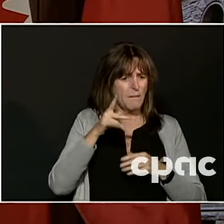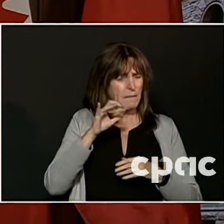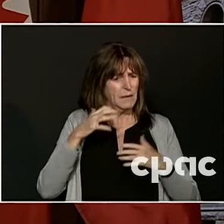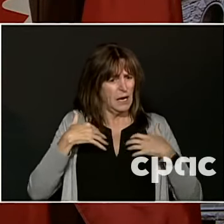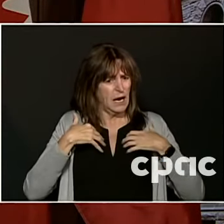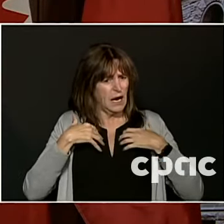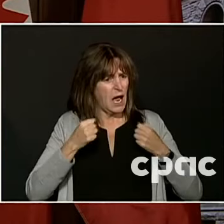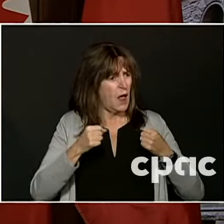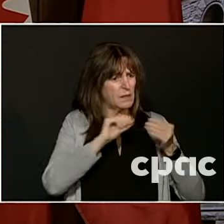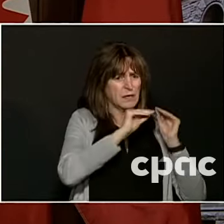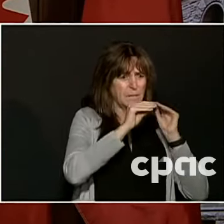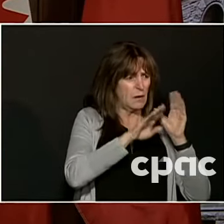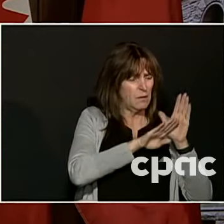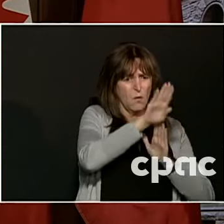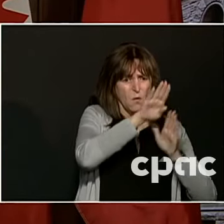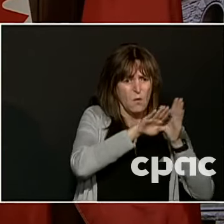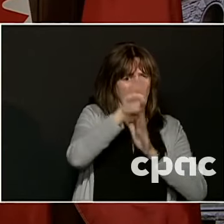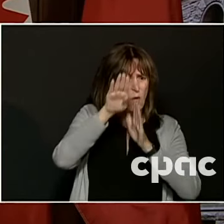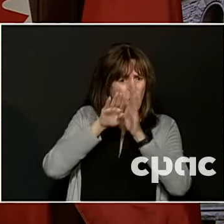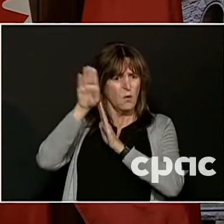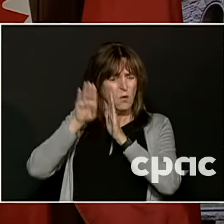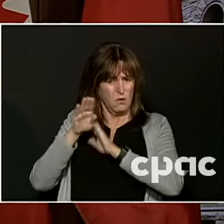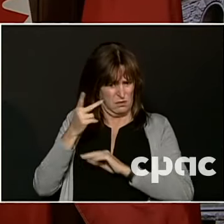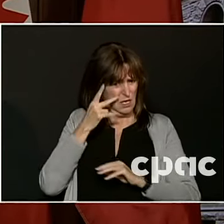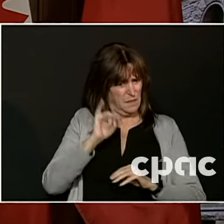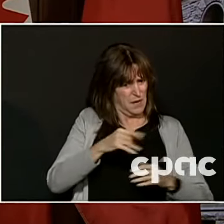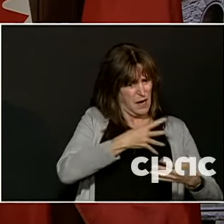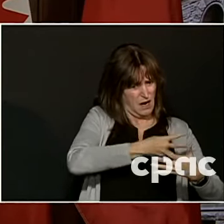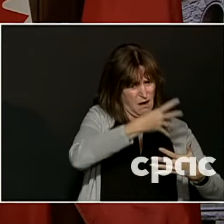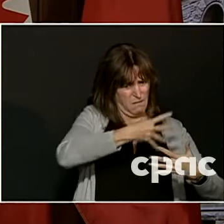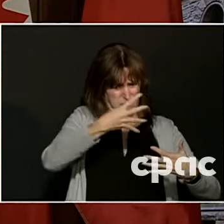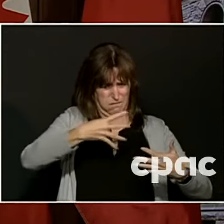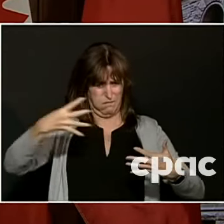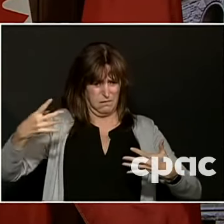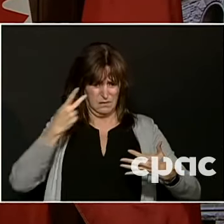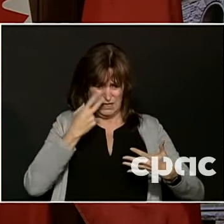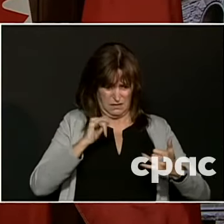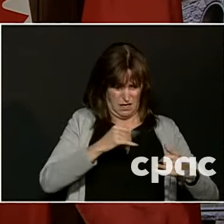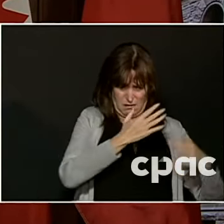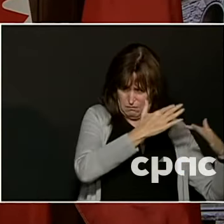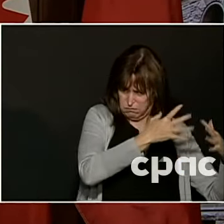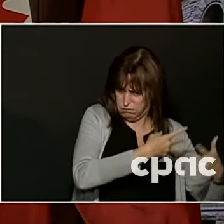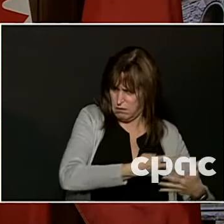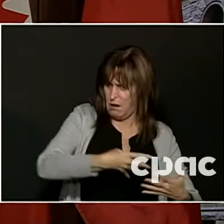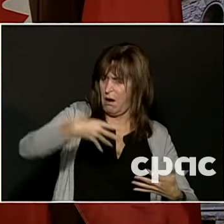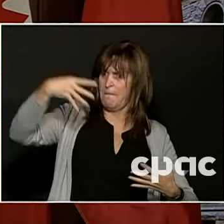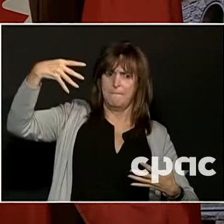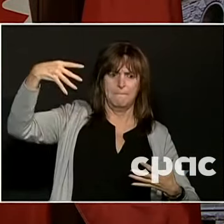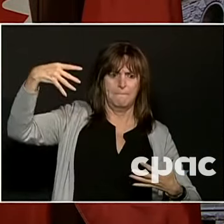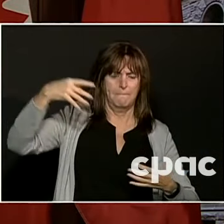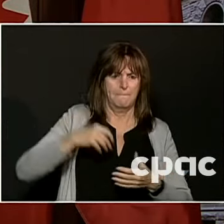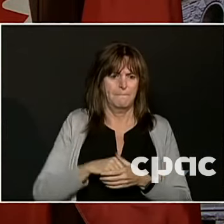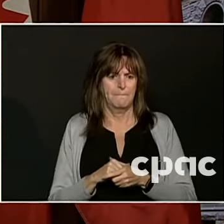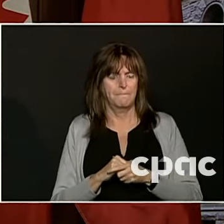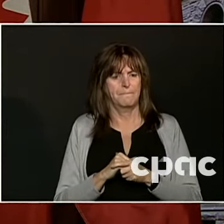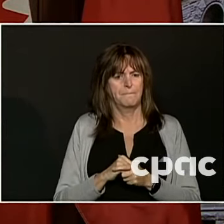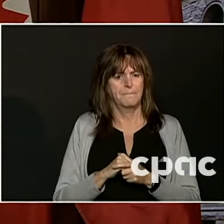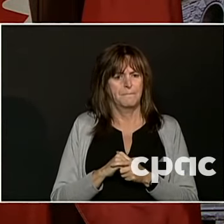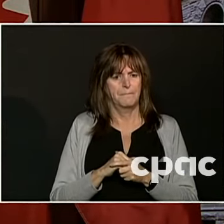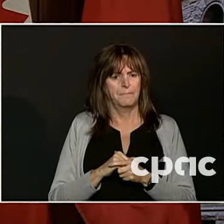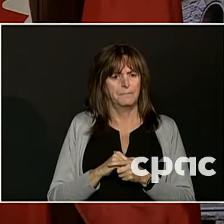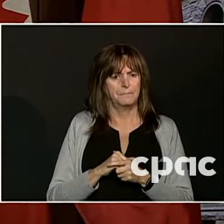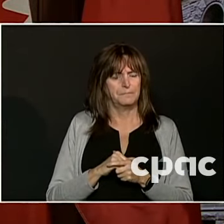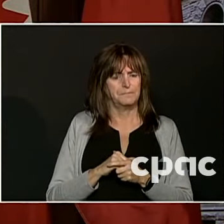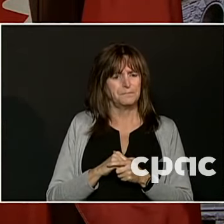in the pandemic. If you go to the next slide is the new cases with no epidemiological link across public health